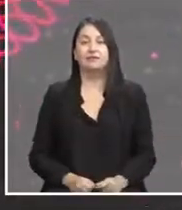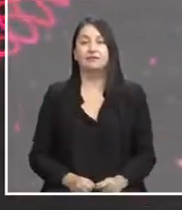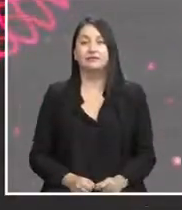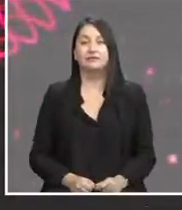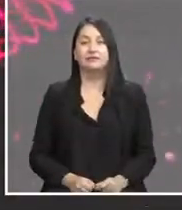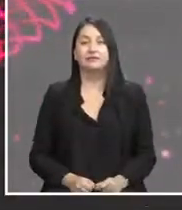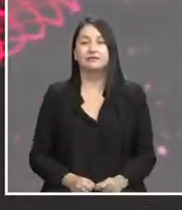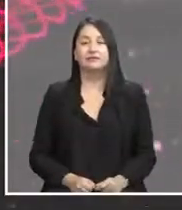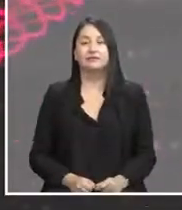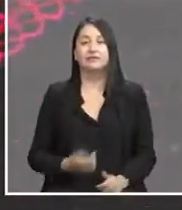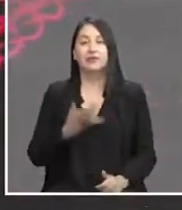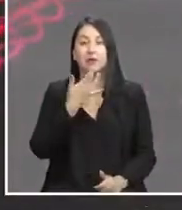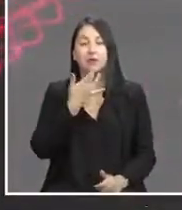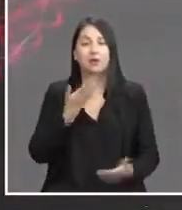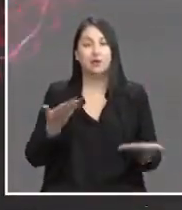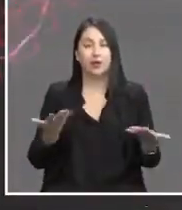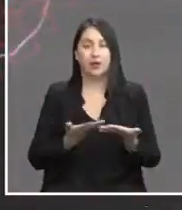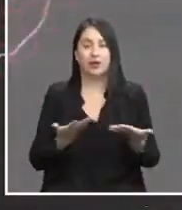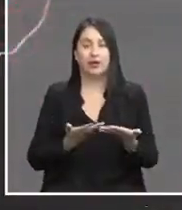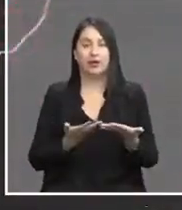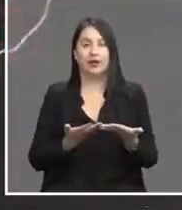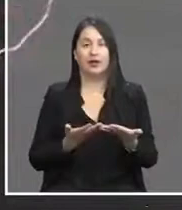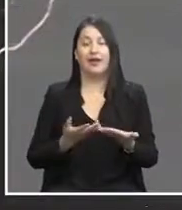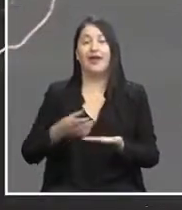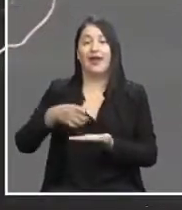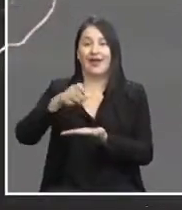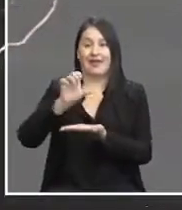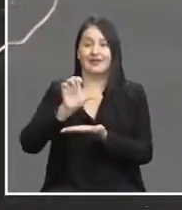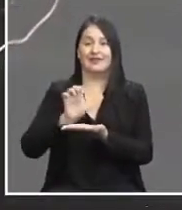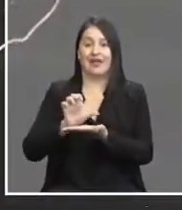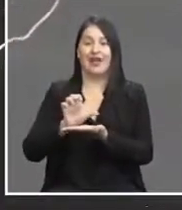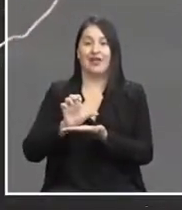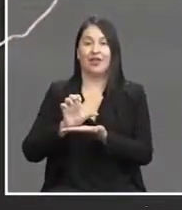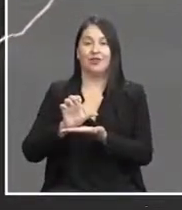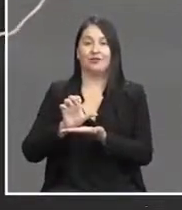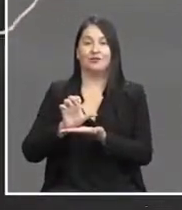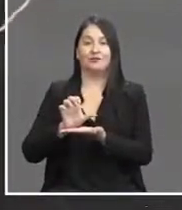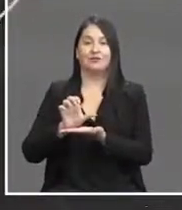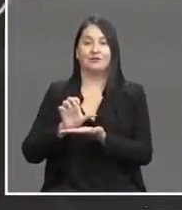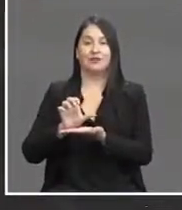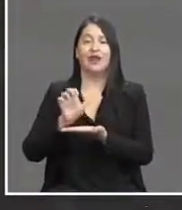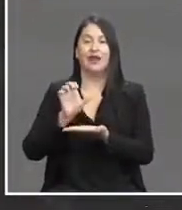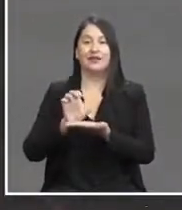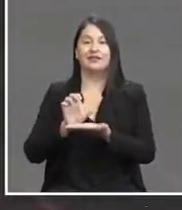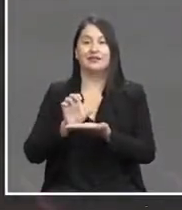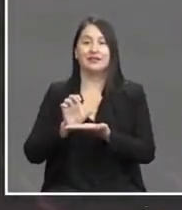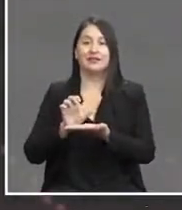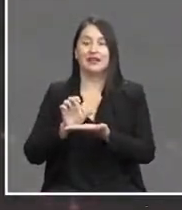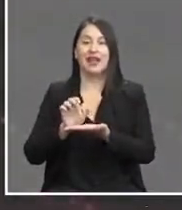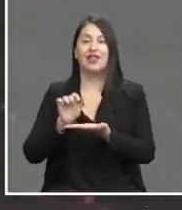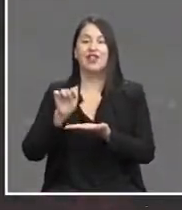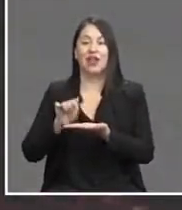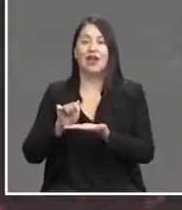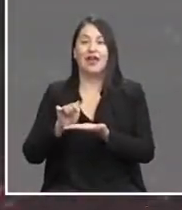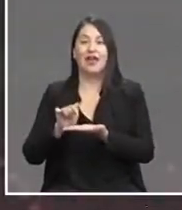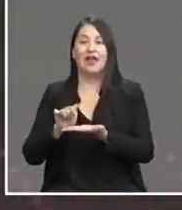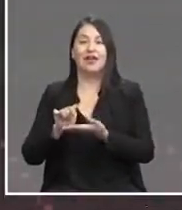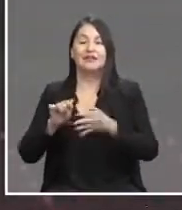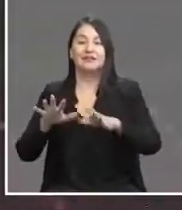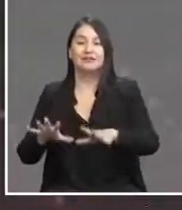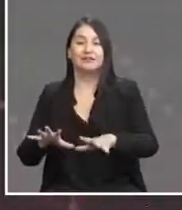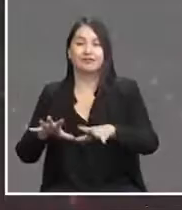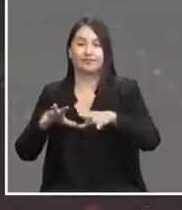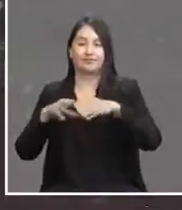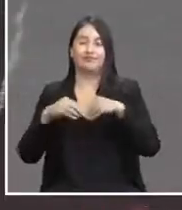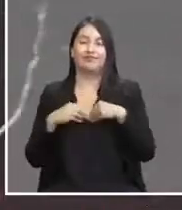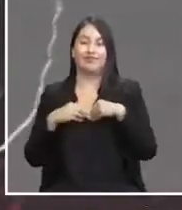state is a matter of monopoly of violence. And monopolies of violence is not just